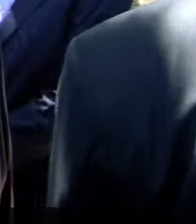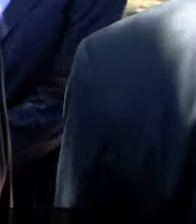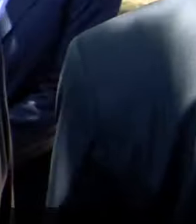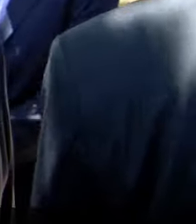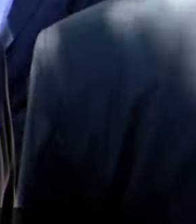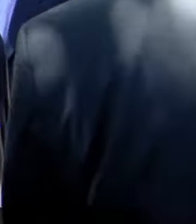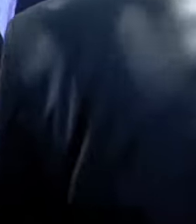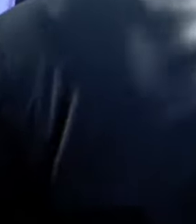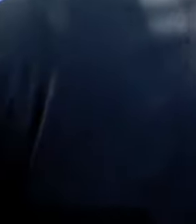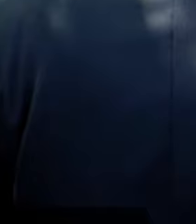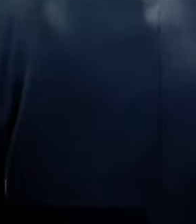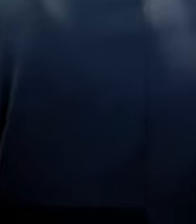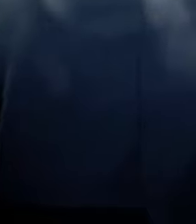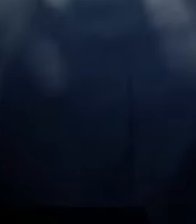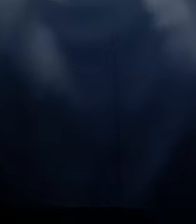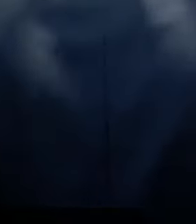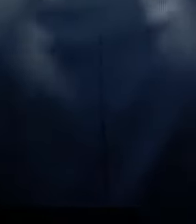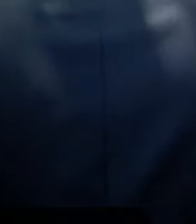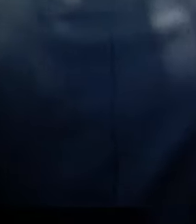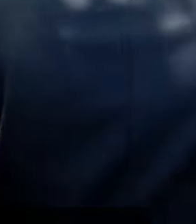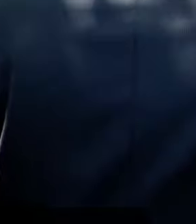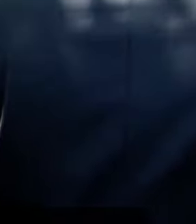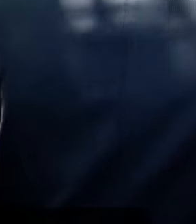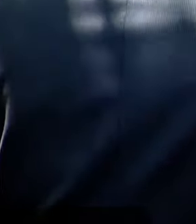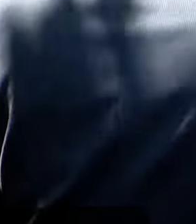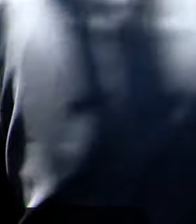And then, of course, came back home.